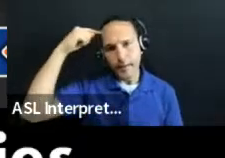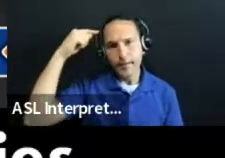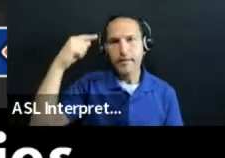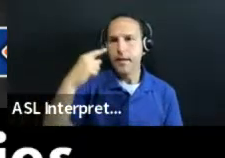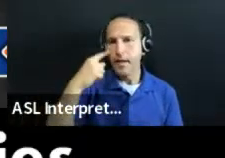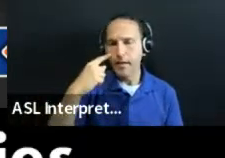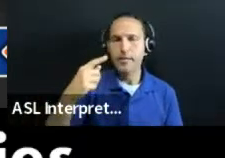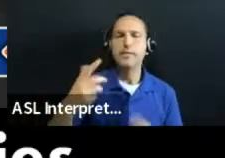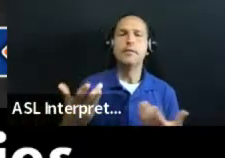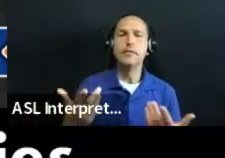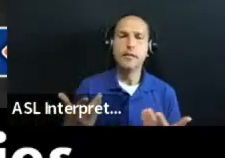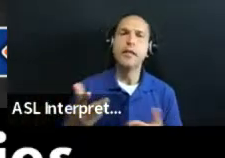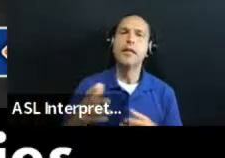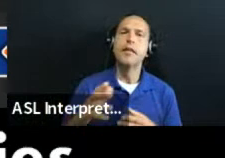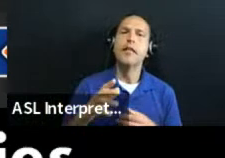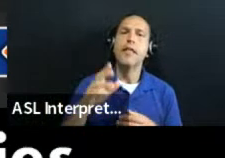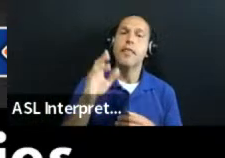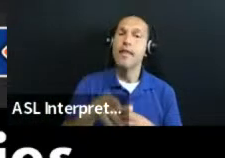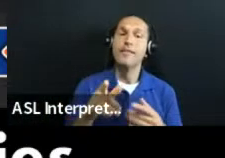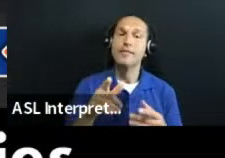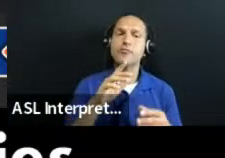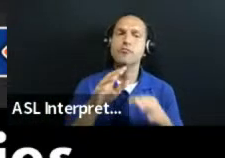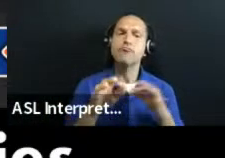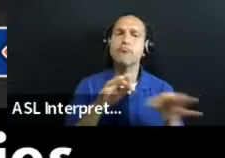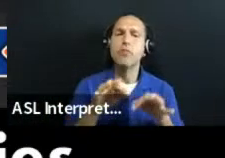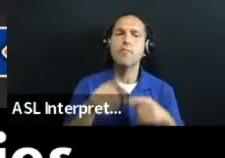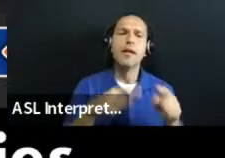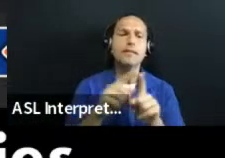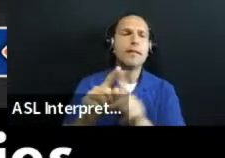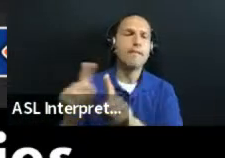various users when you are designing.